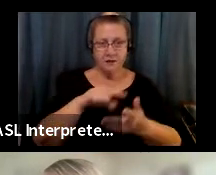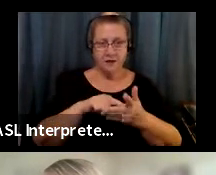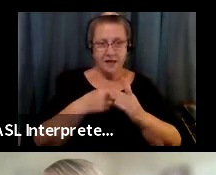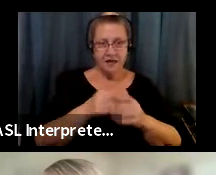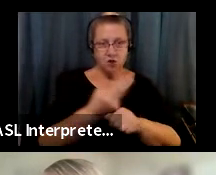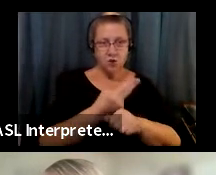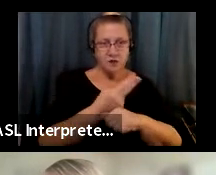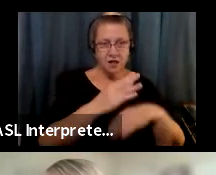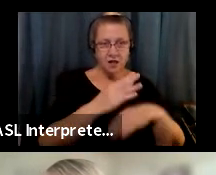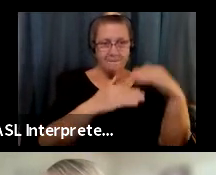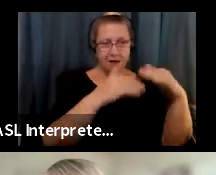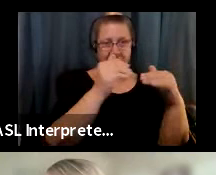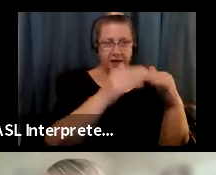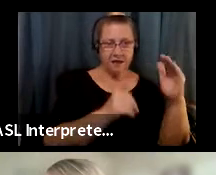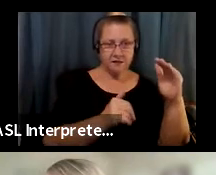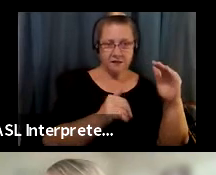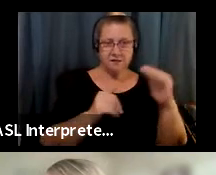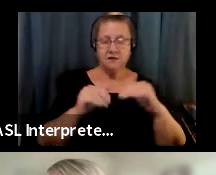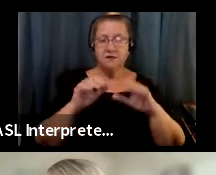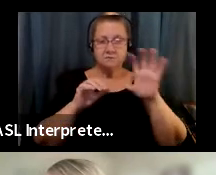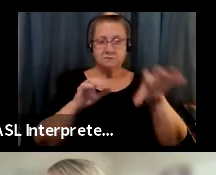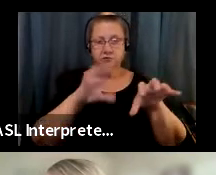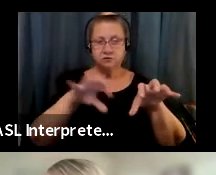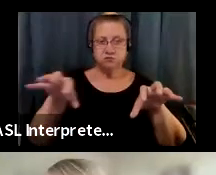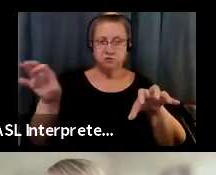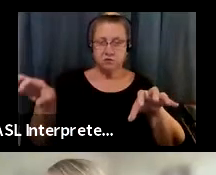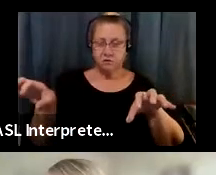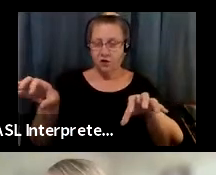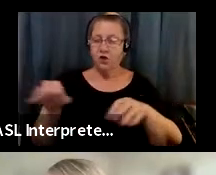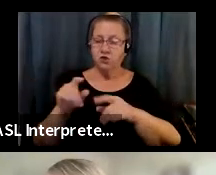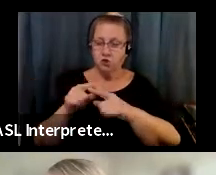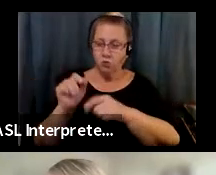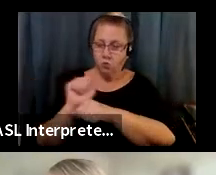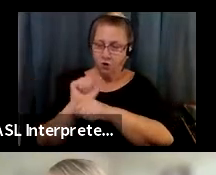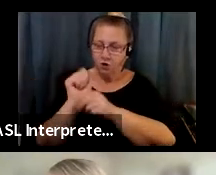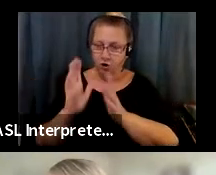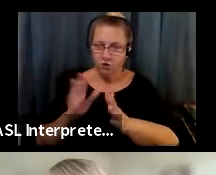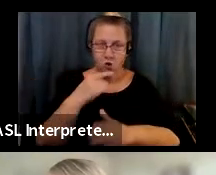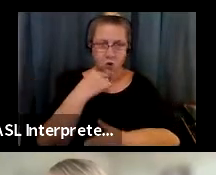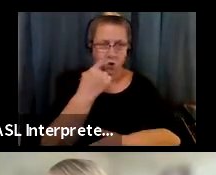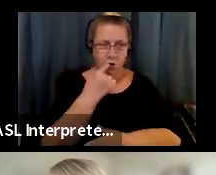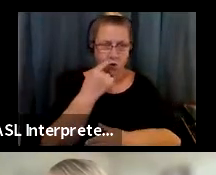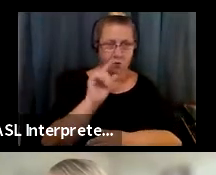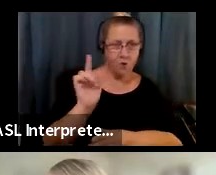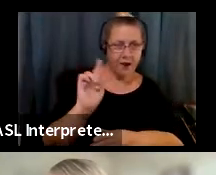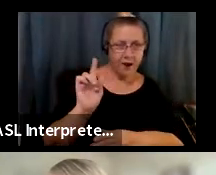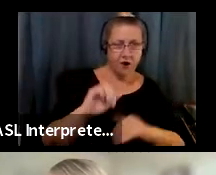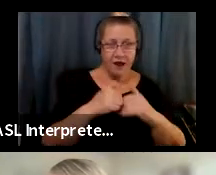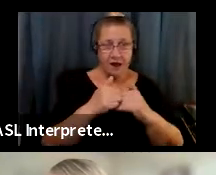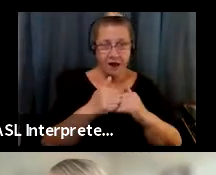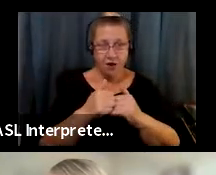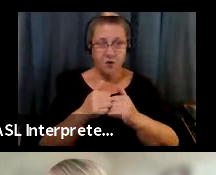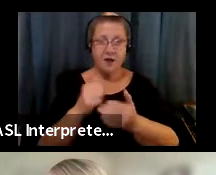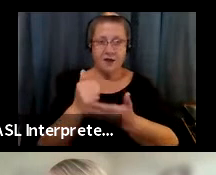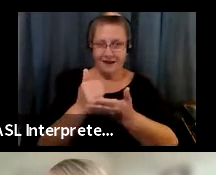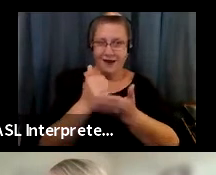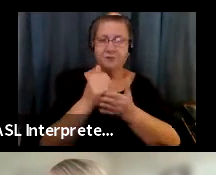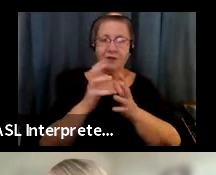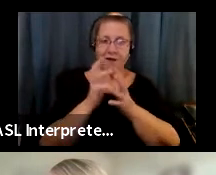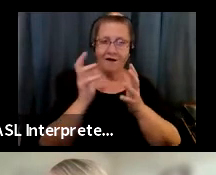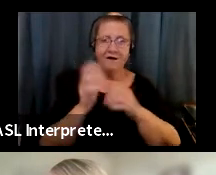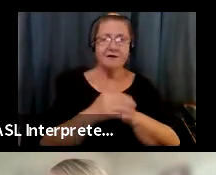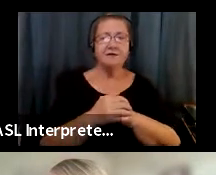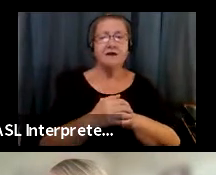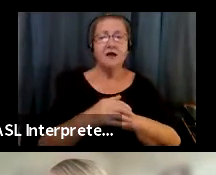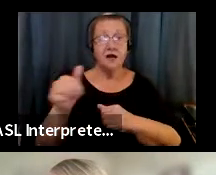distribute vaccines to workers. Knowing where we were and who we needed to focus on the most was incredibly helpful. And as